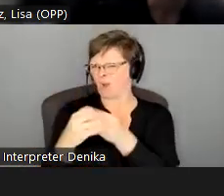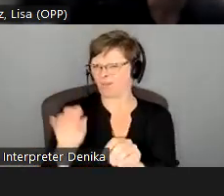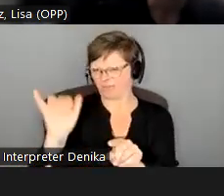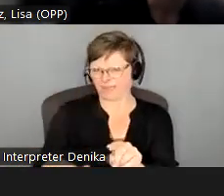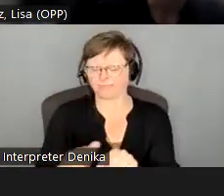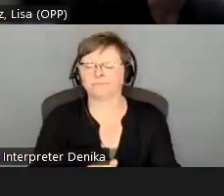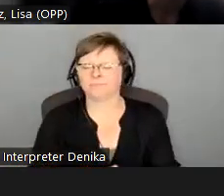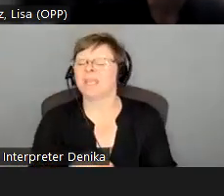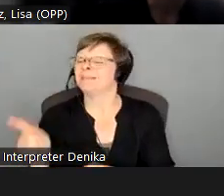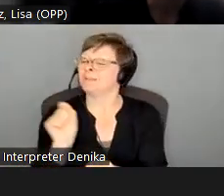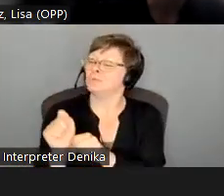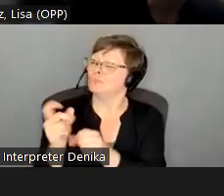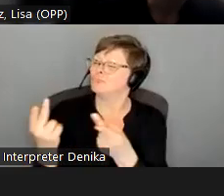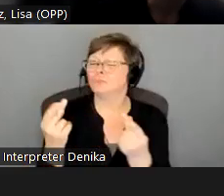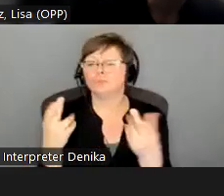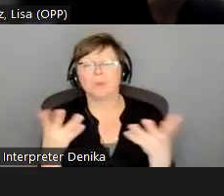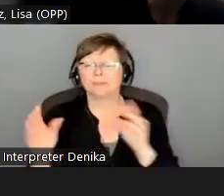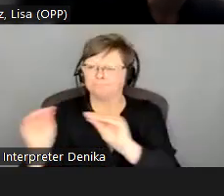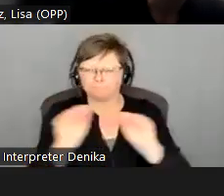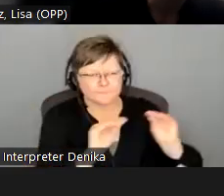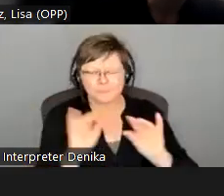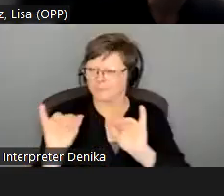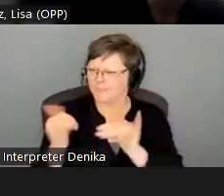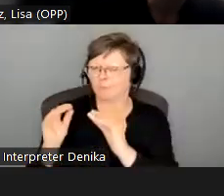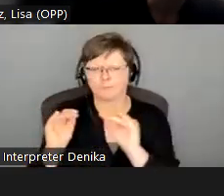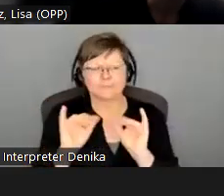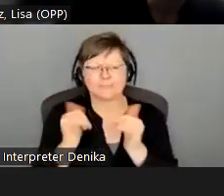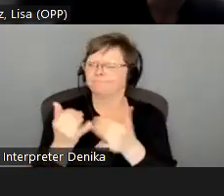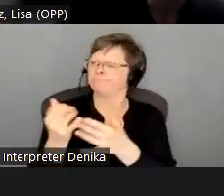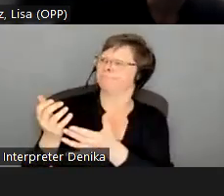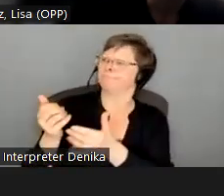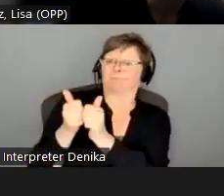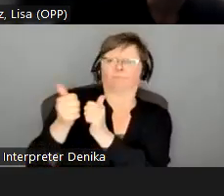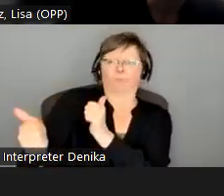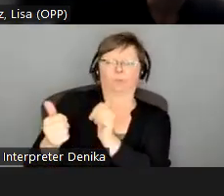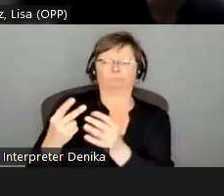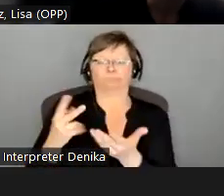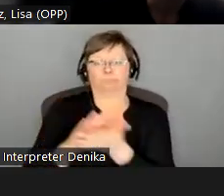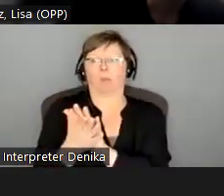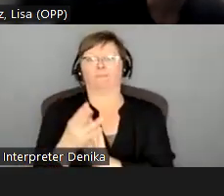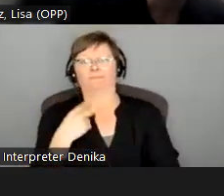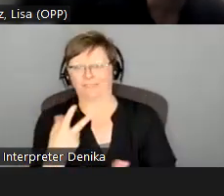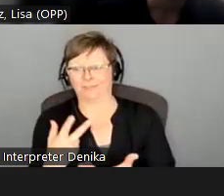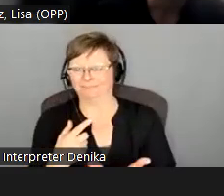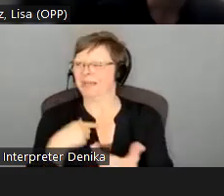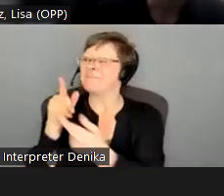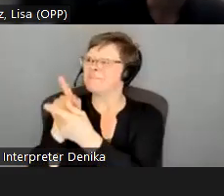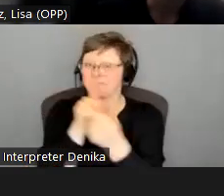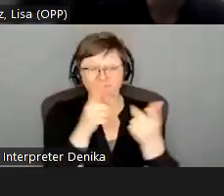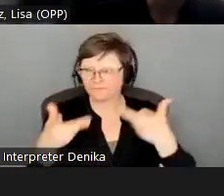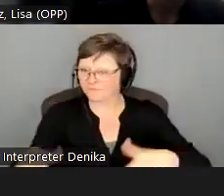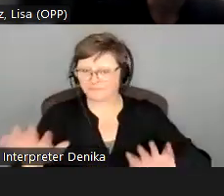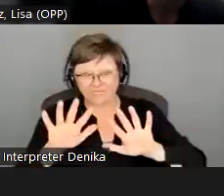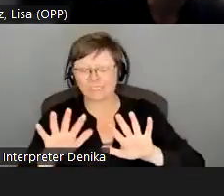empowering citizens to prevent themselves from being victimized. I've had the privilege of meeting both of these constables